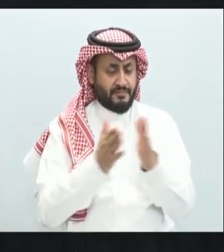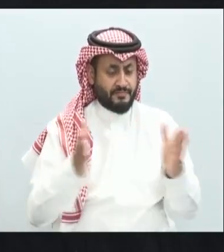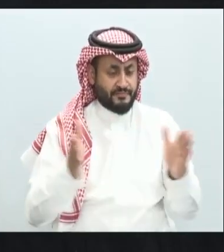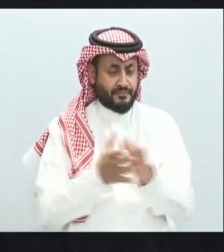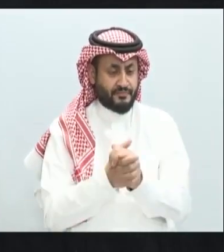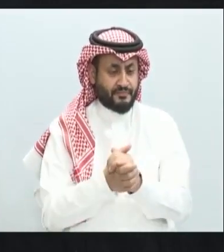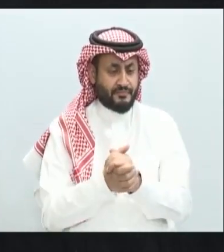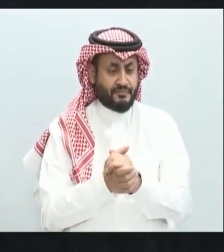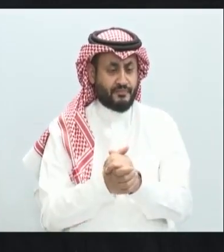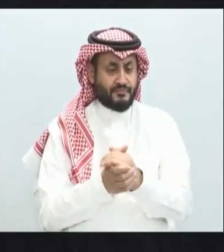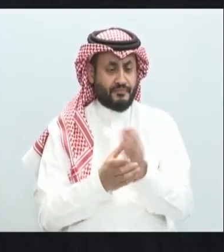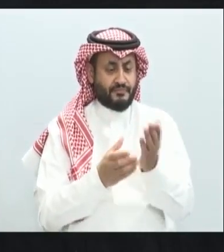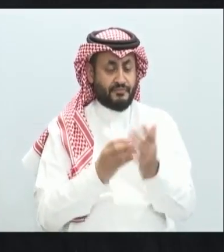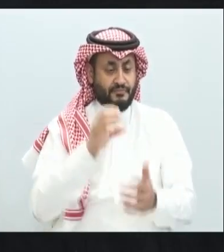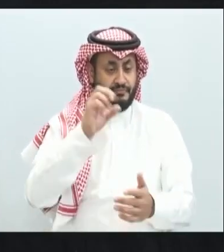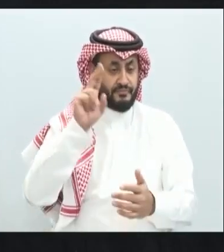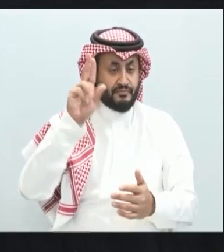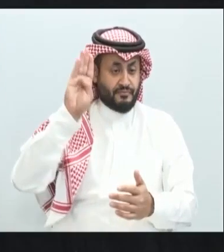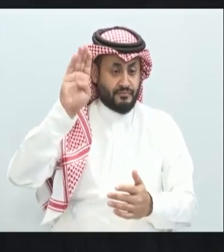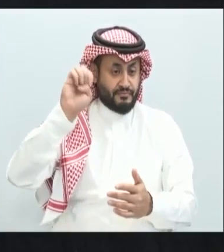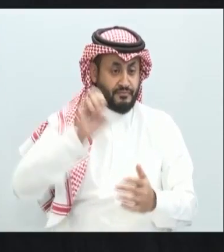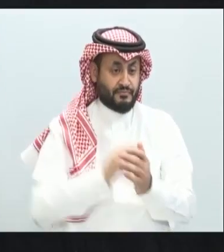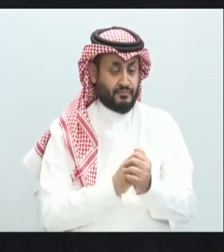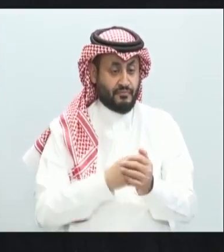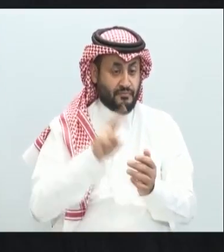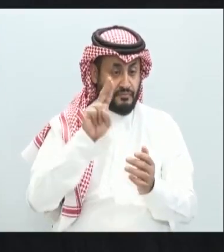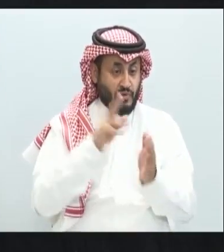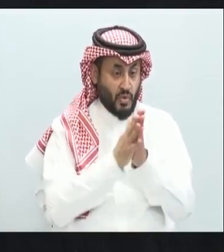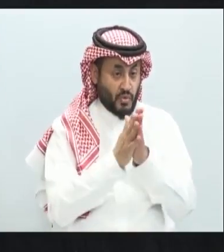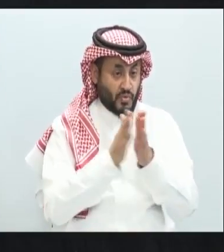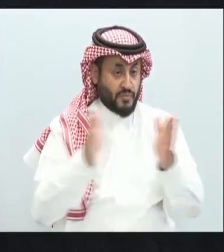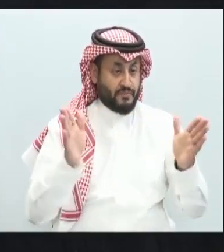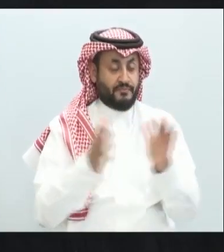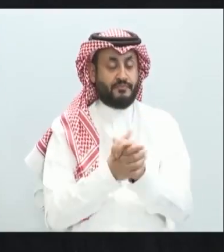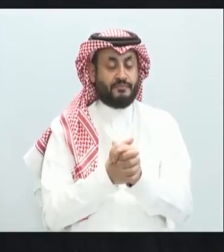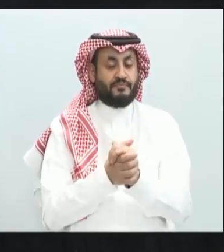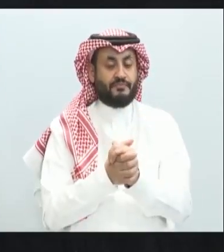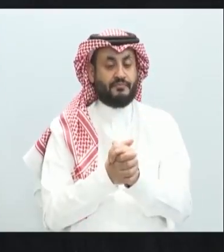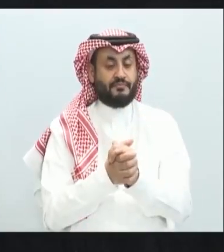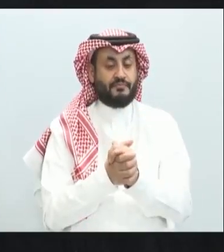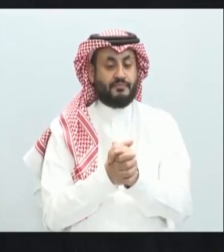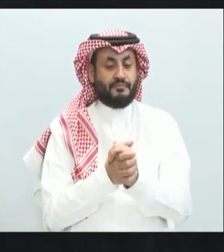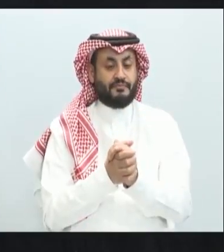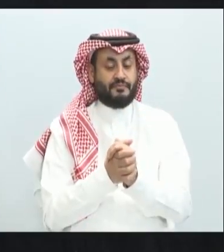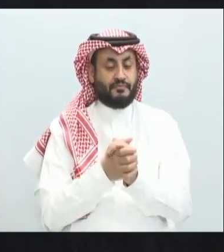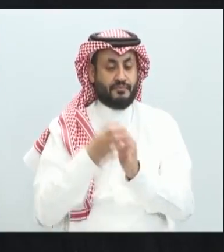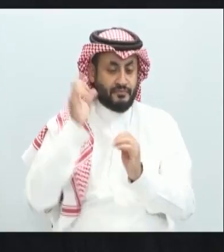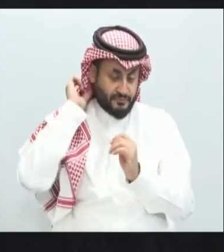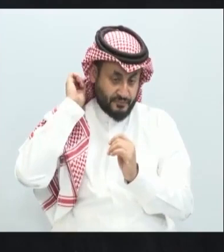in full vowel. So here, for example, for the first word, it is pronounced as